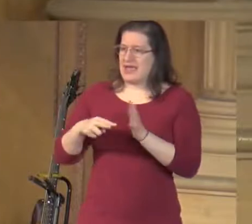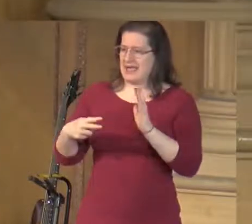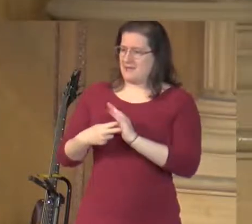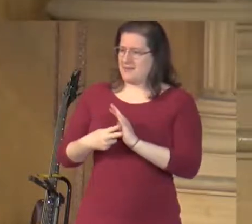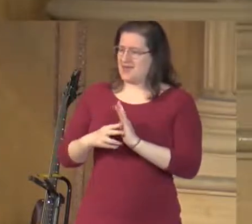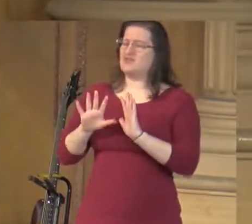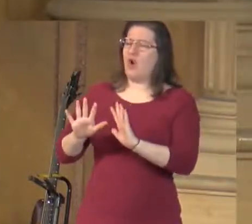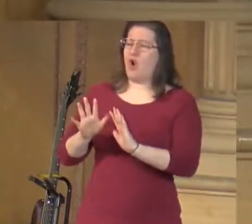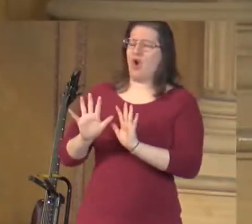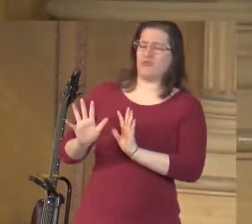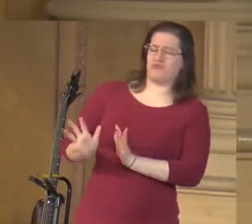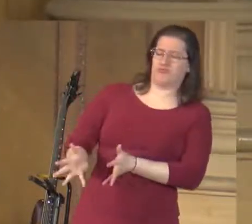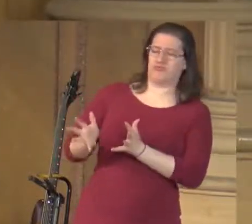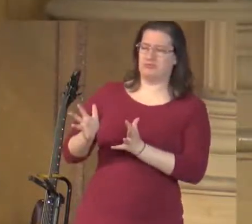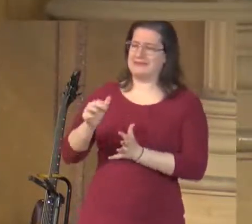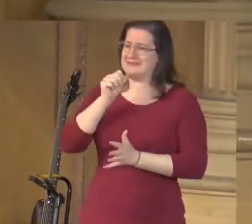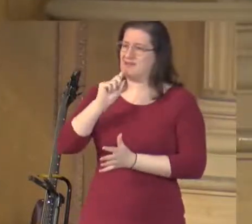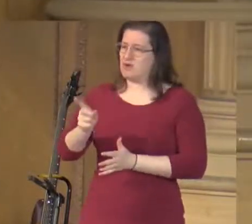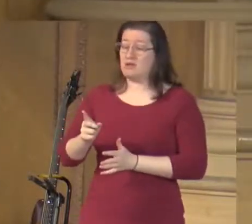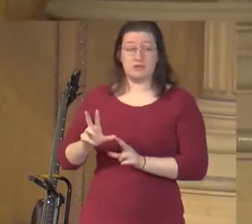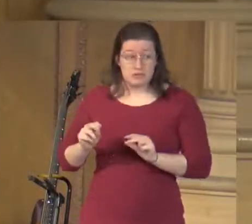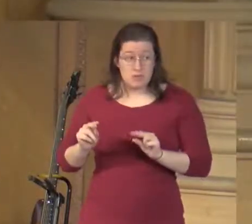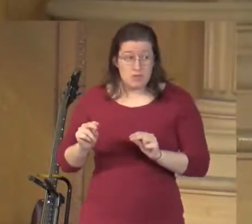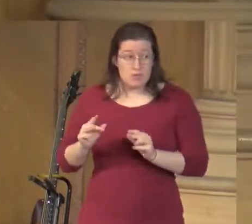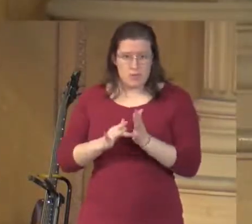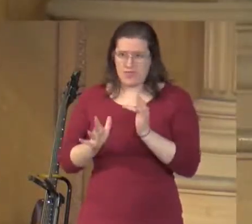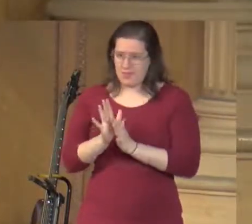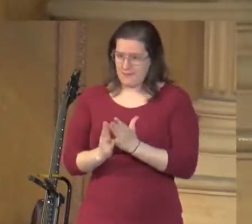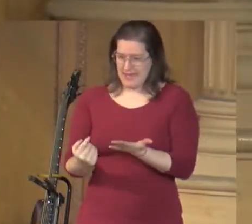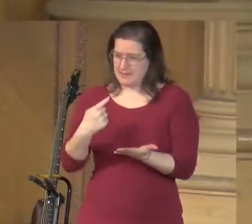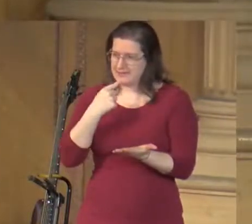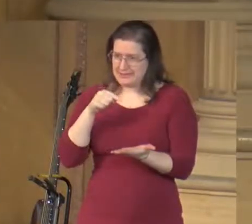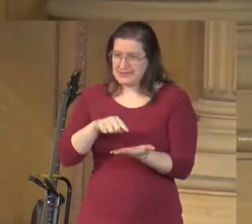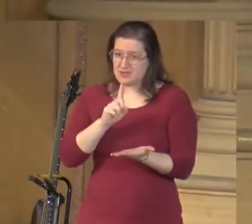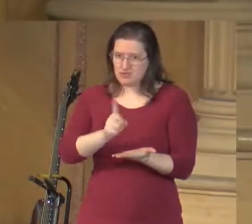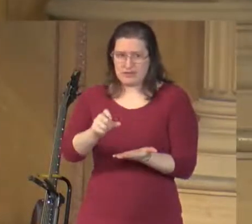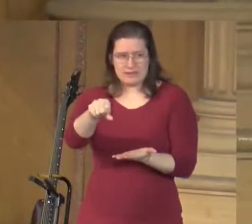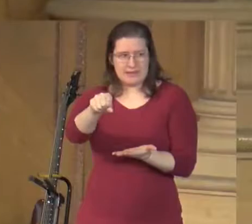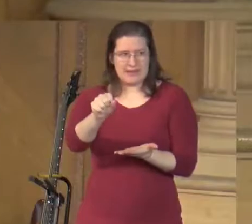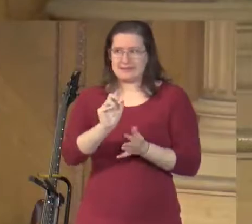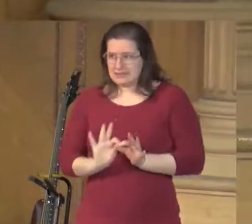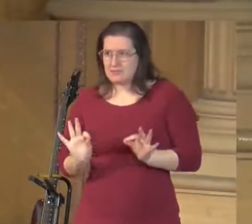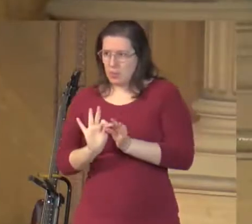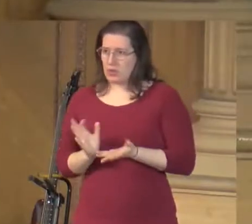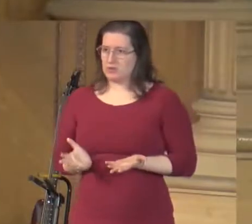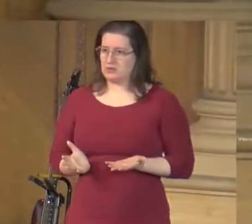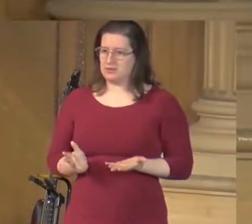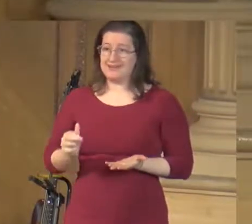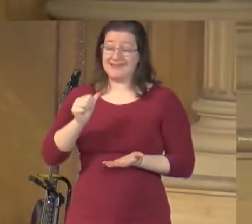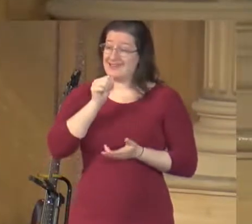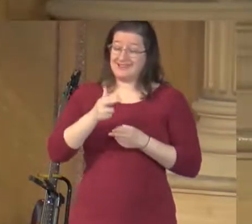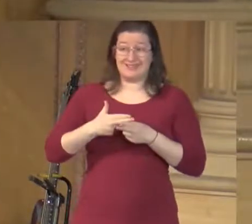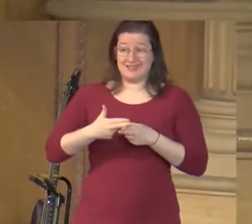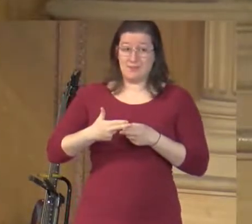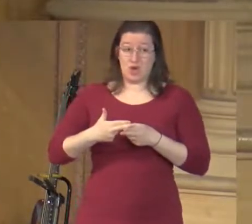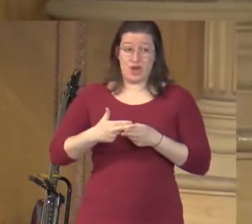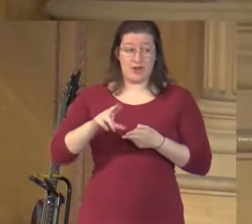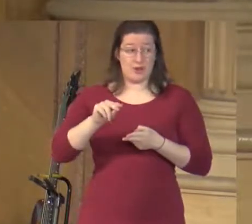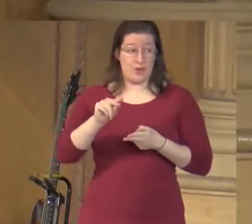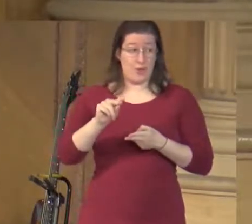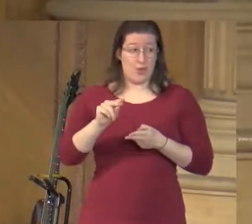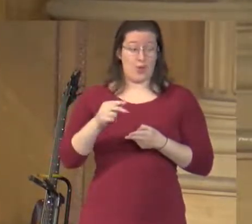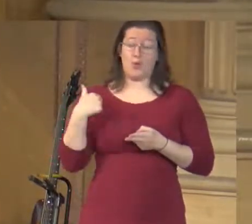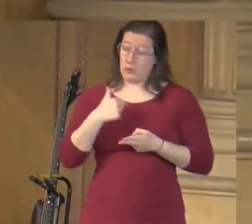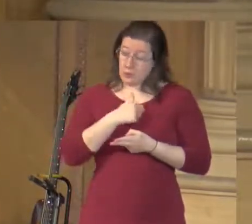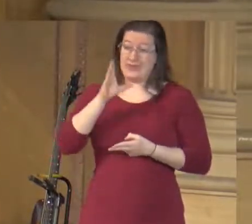The biblical view of the material world is it is real. It does matter. It's also not temporary. That as Christians,